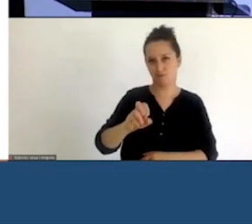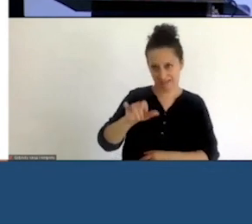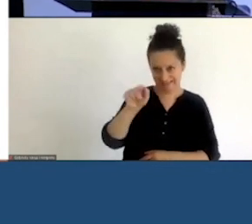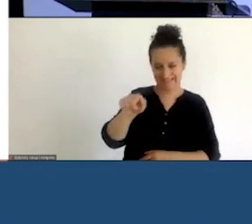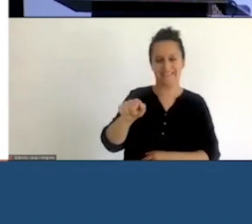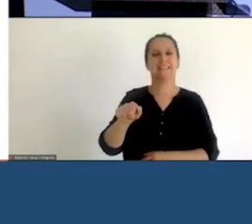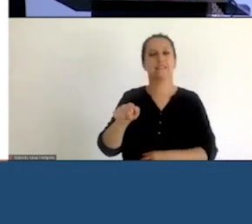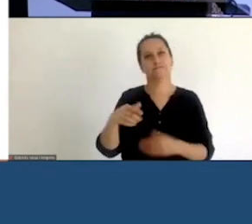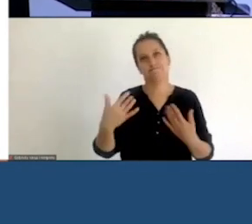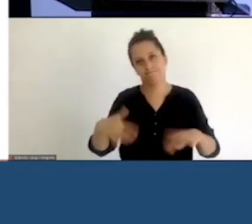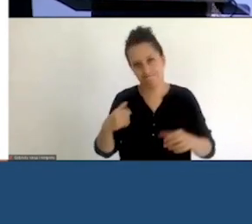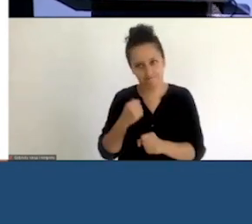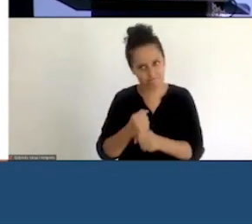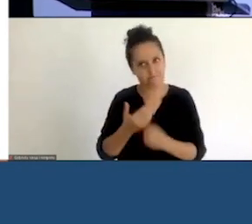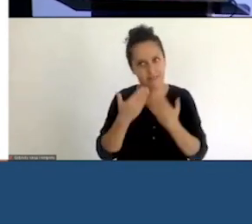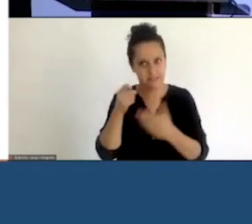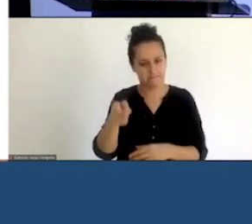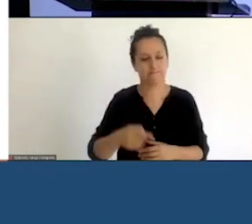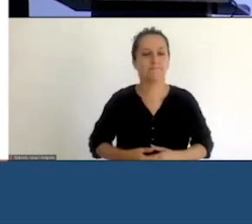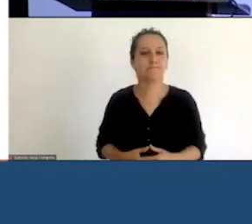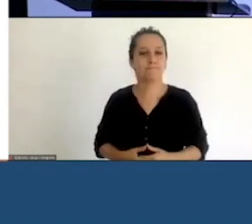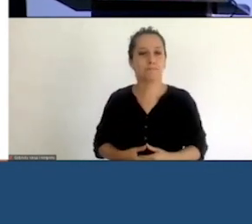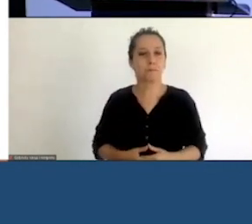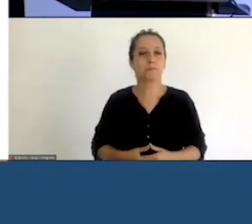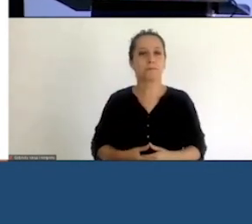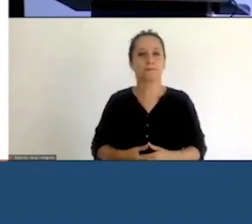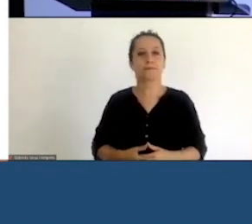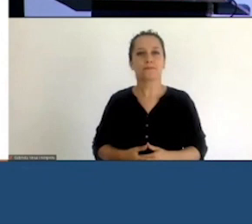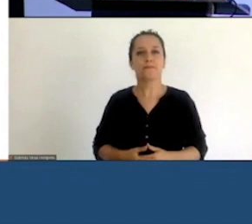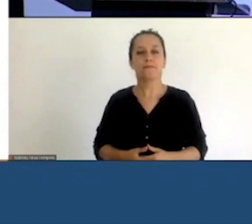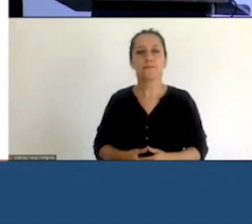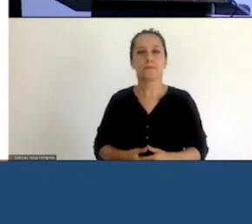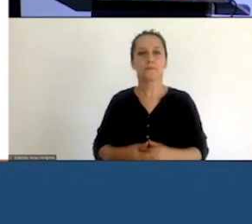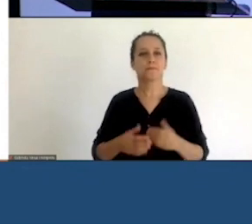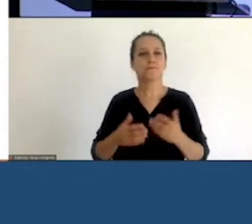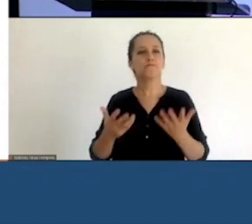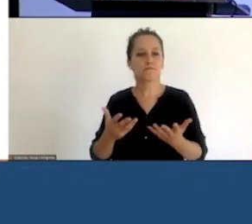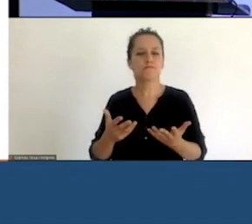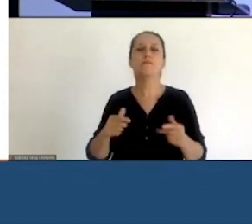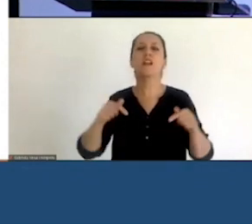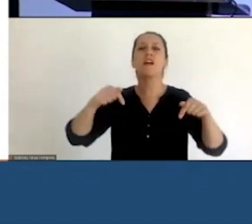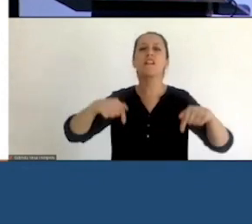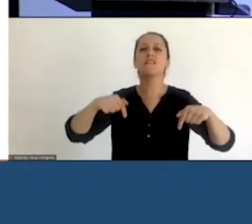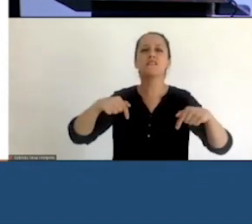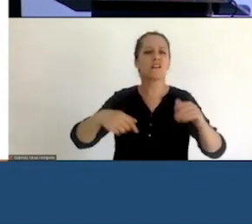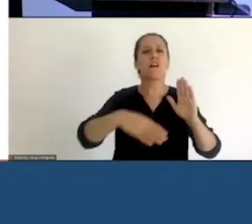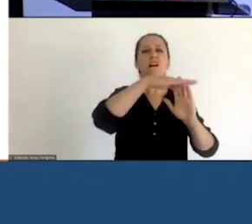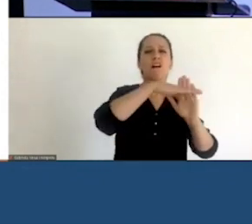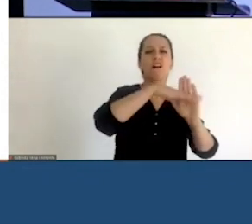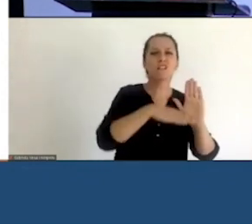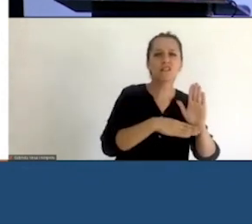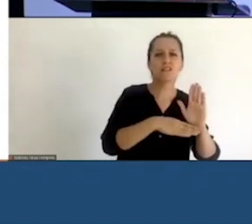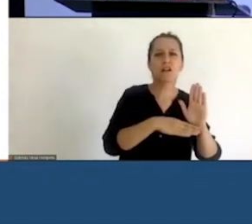task. So many countries always said, how about our common agenda? What is that? Is it